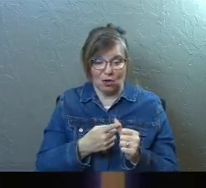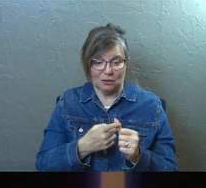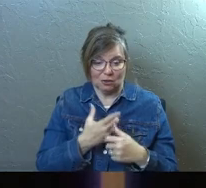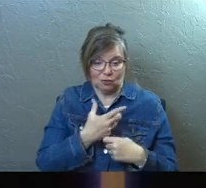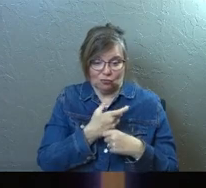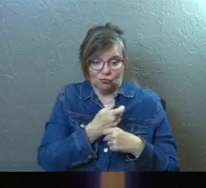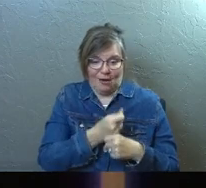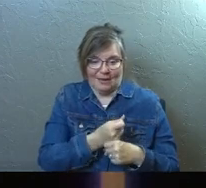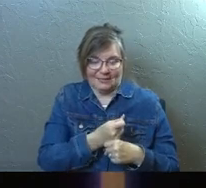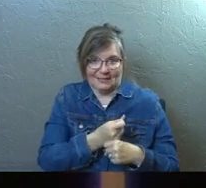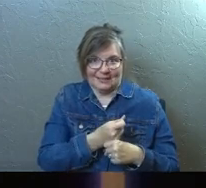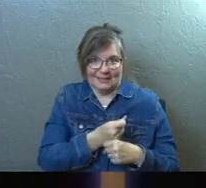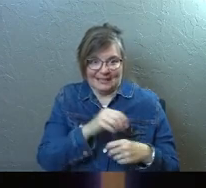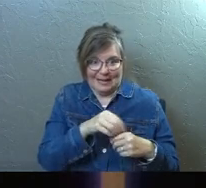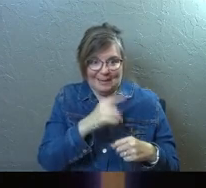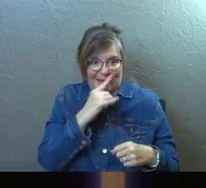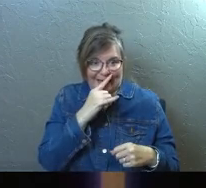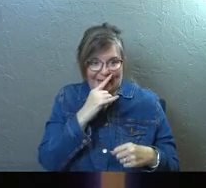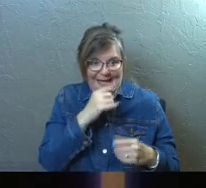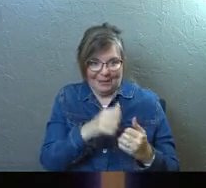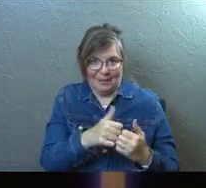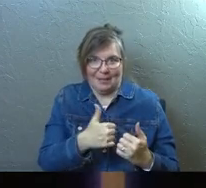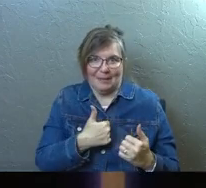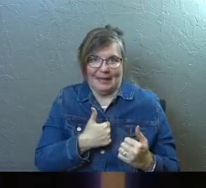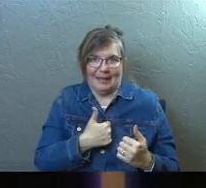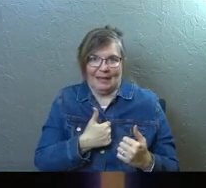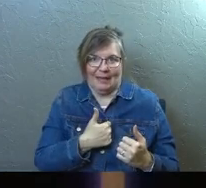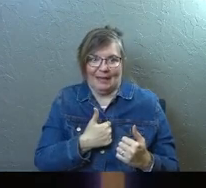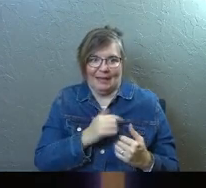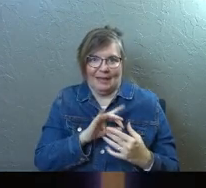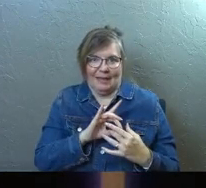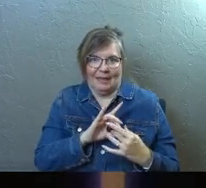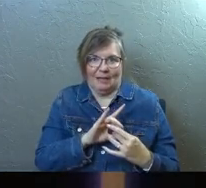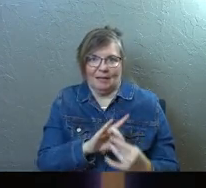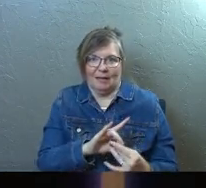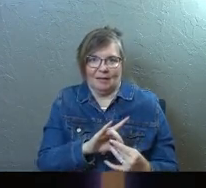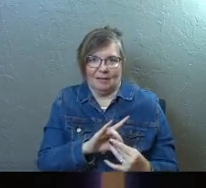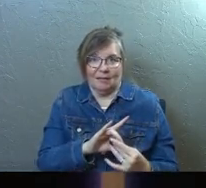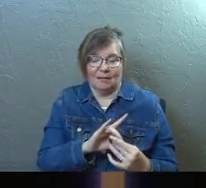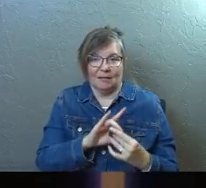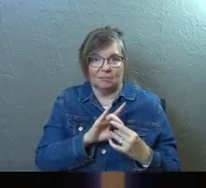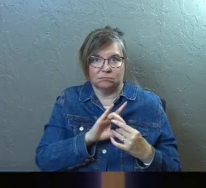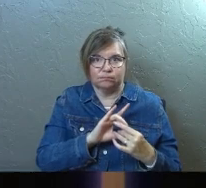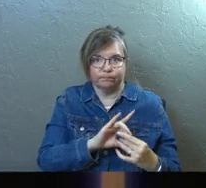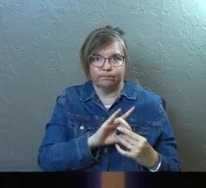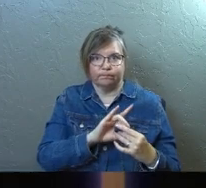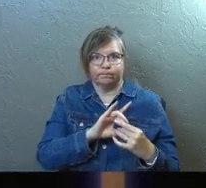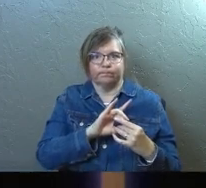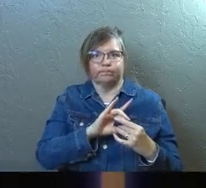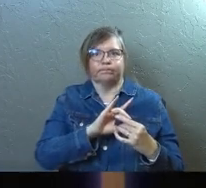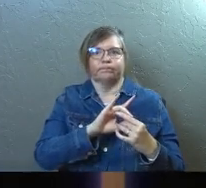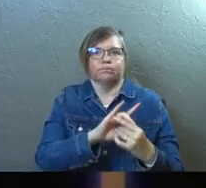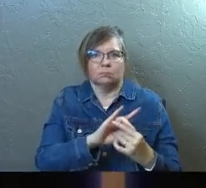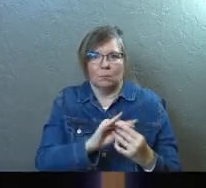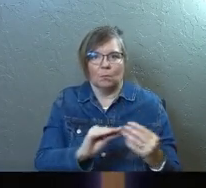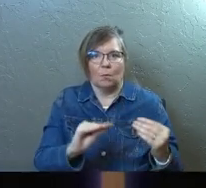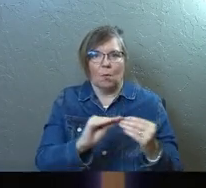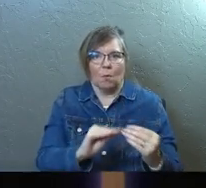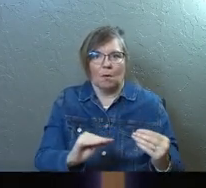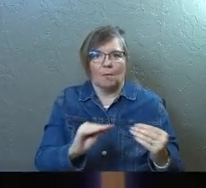of trust started to build between me and them. Like our bond started to come